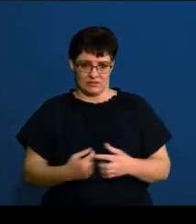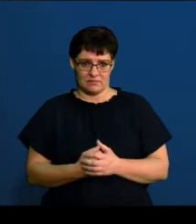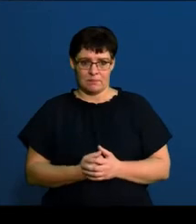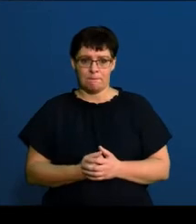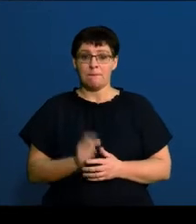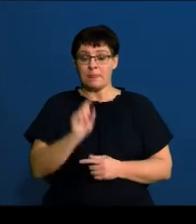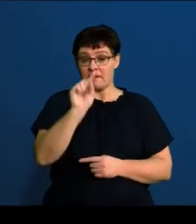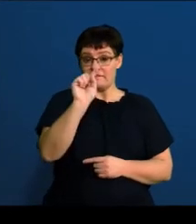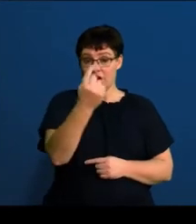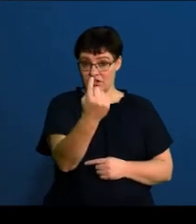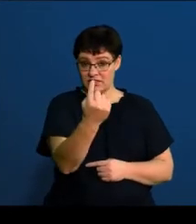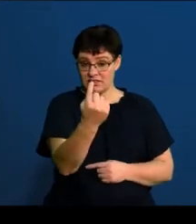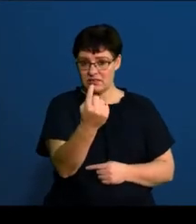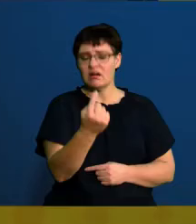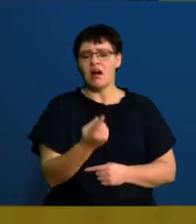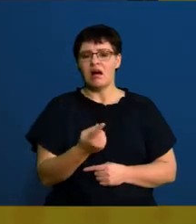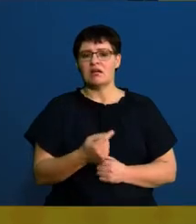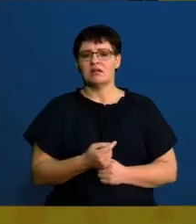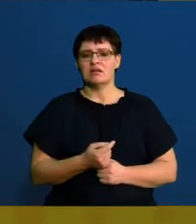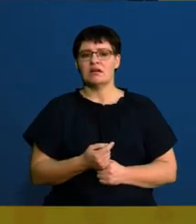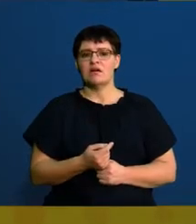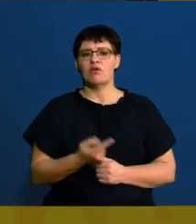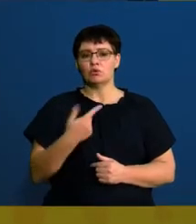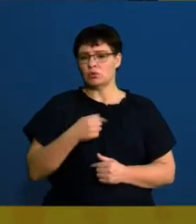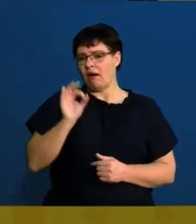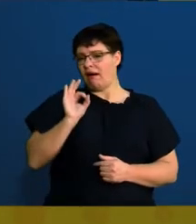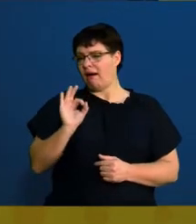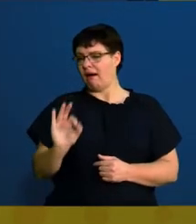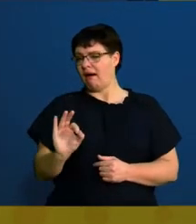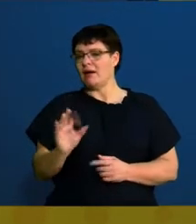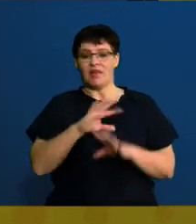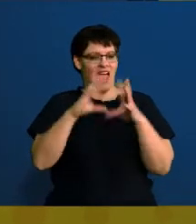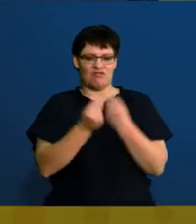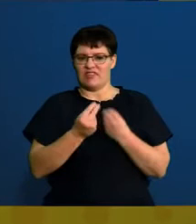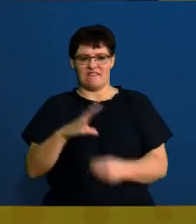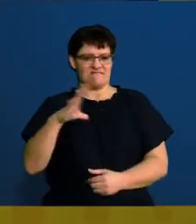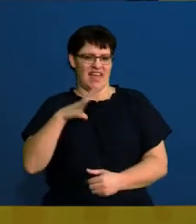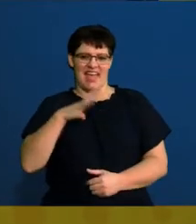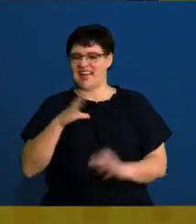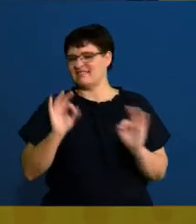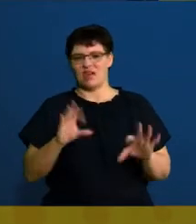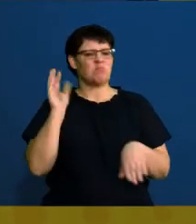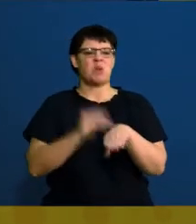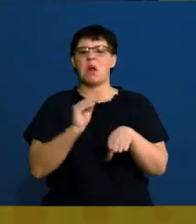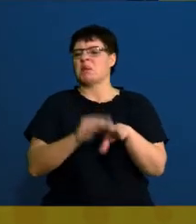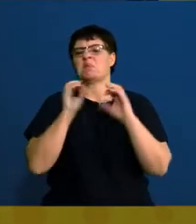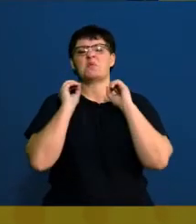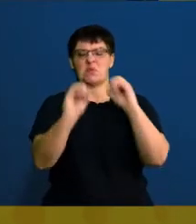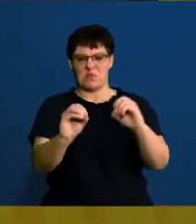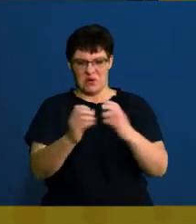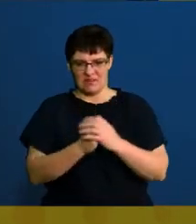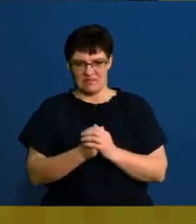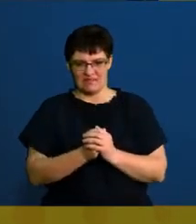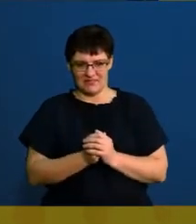when we're normally doing this, we're obviously saying everything is okay, there's no issues, it's